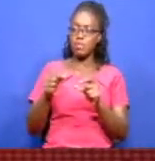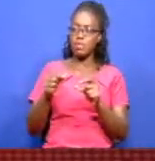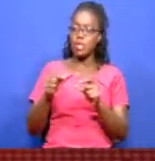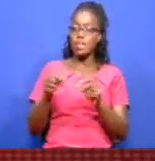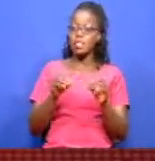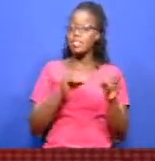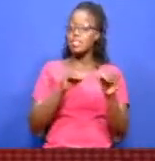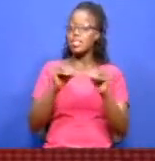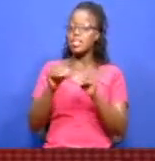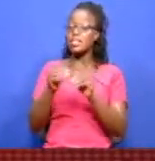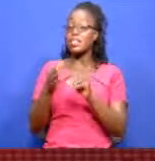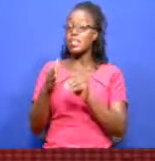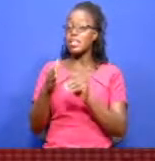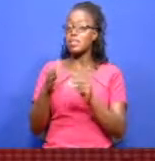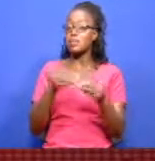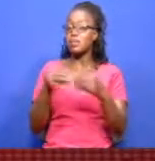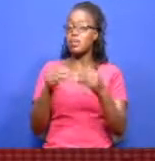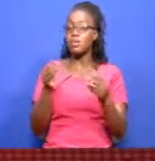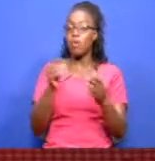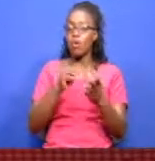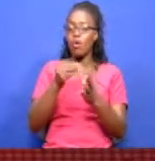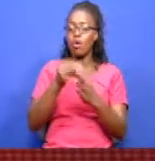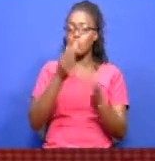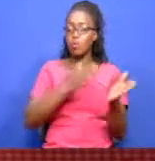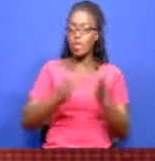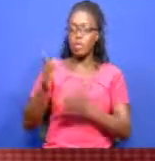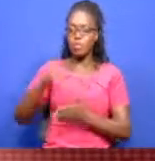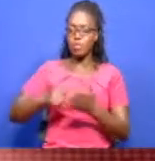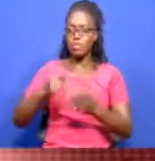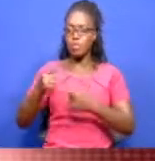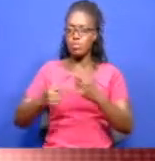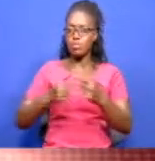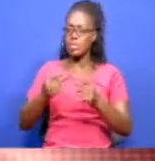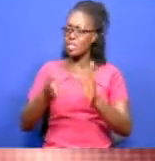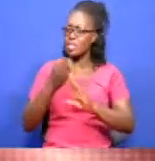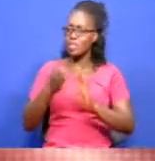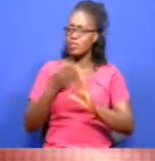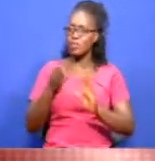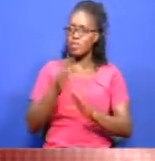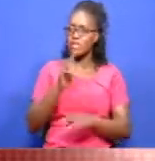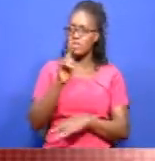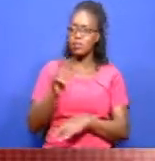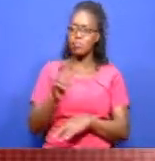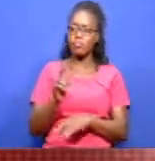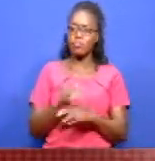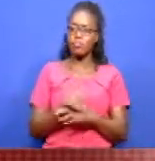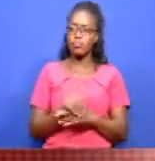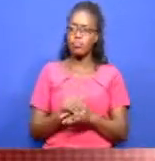or what is the plan to ensure that the process is faster?